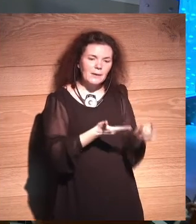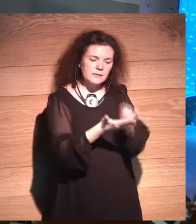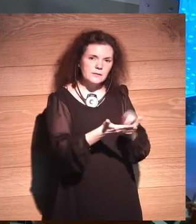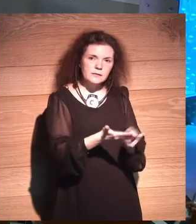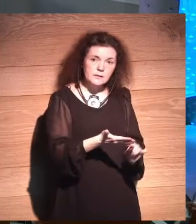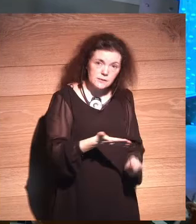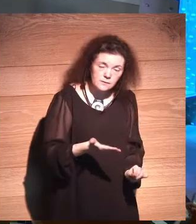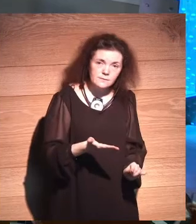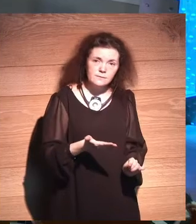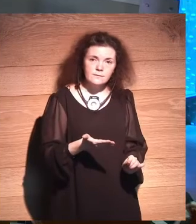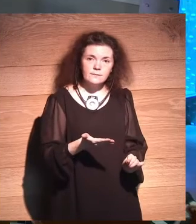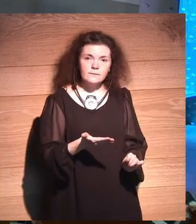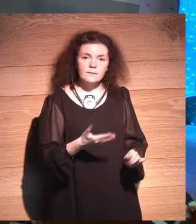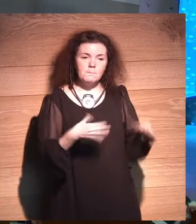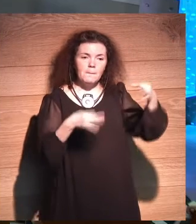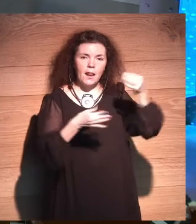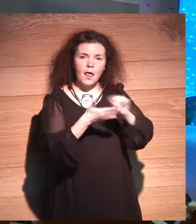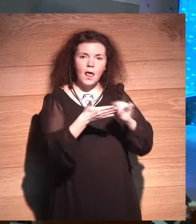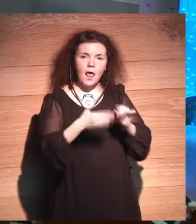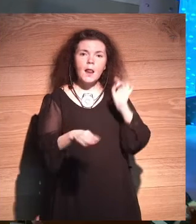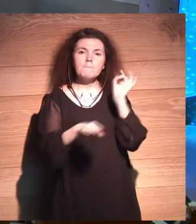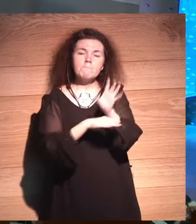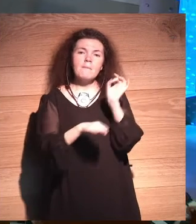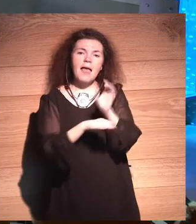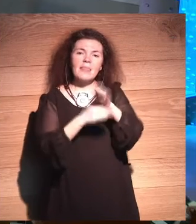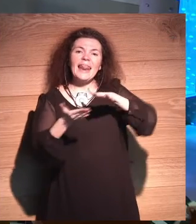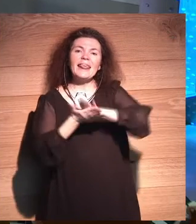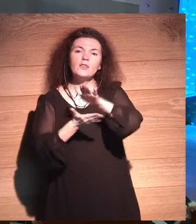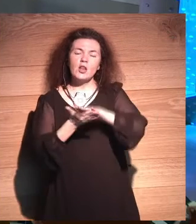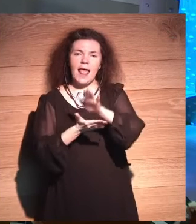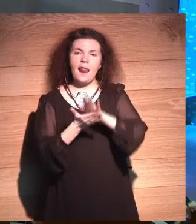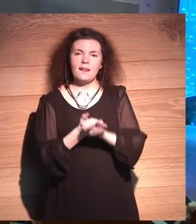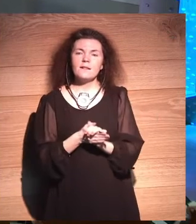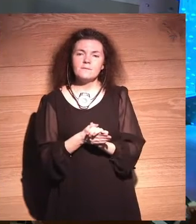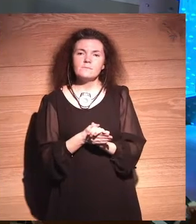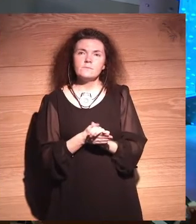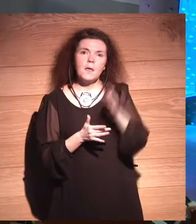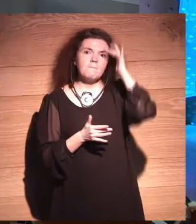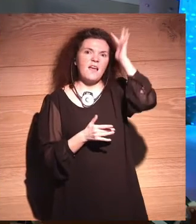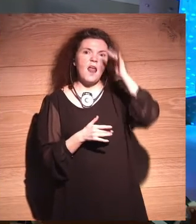them in to the editors to thereby create the dictionary. This basic idea